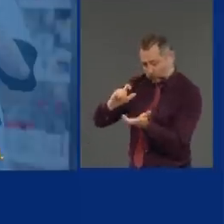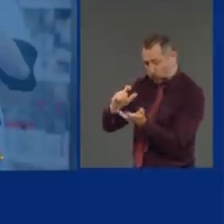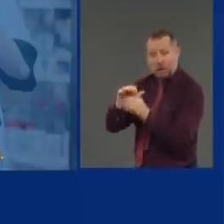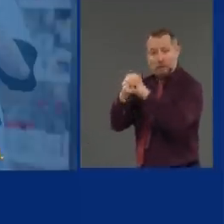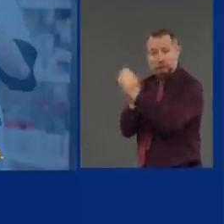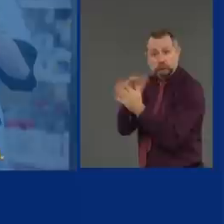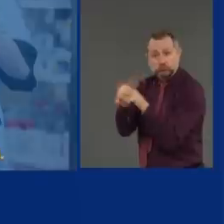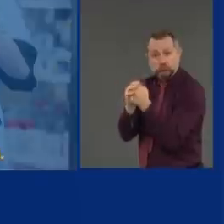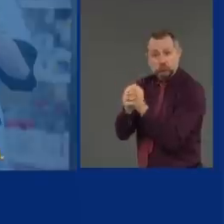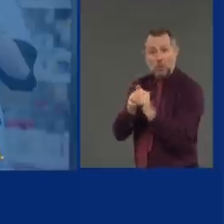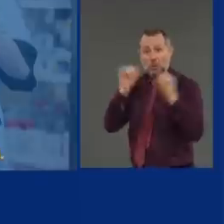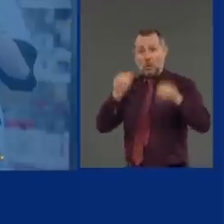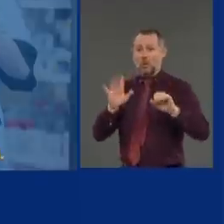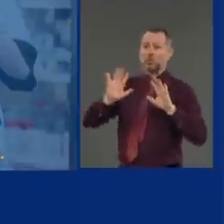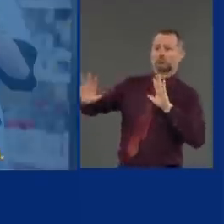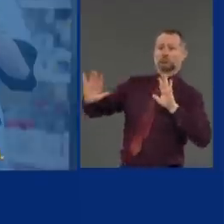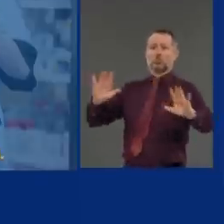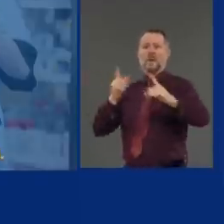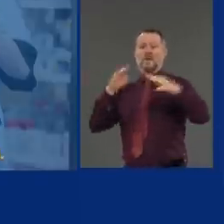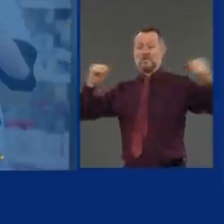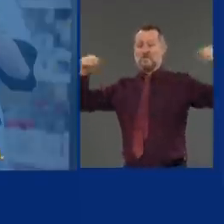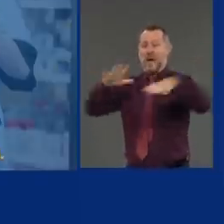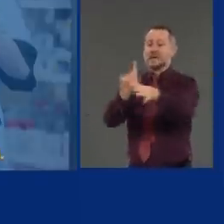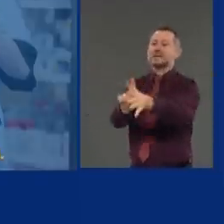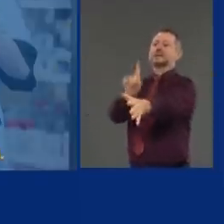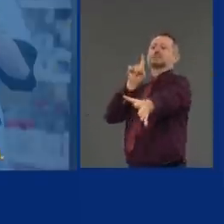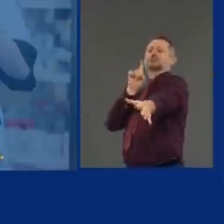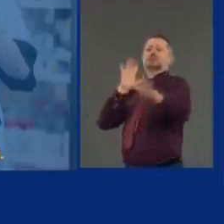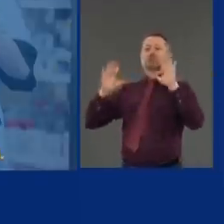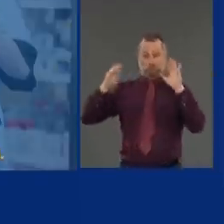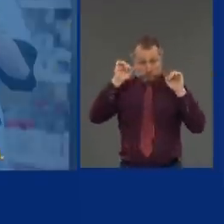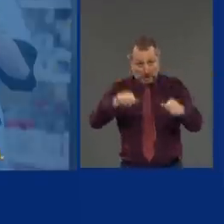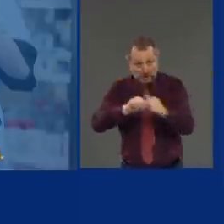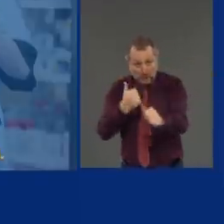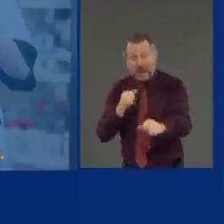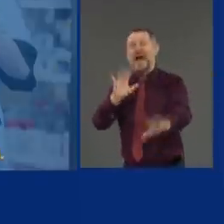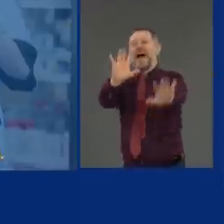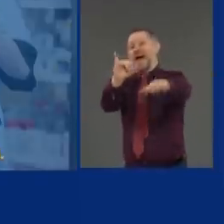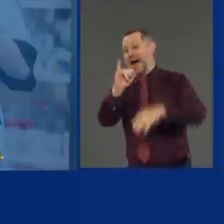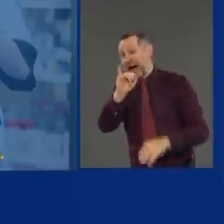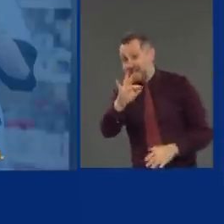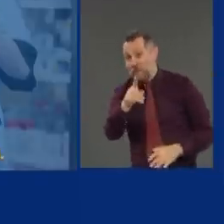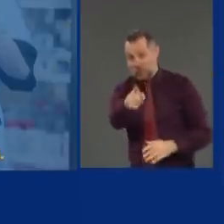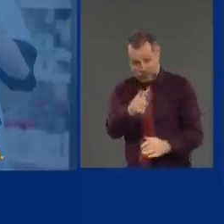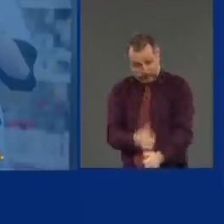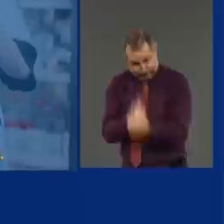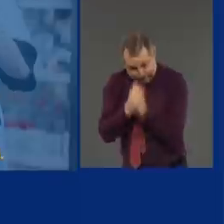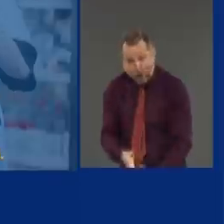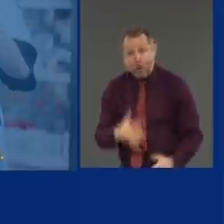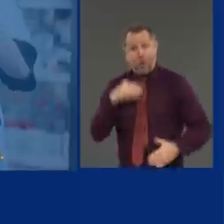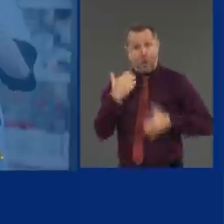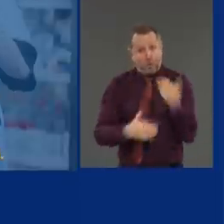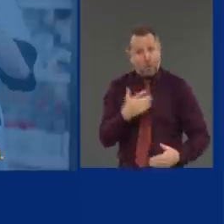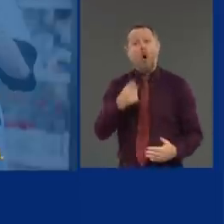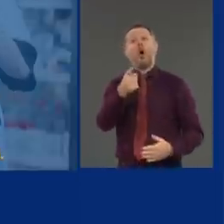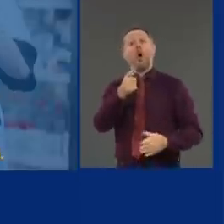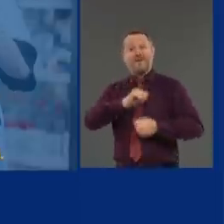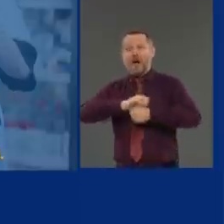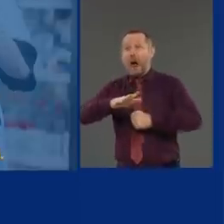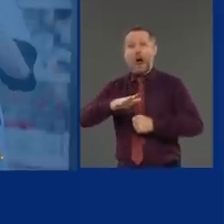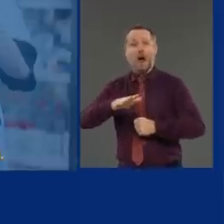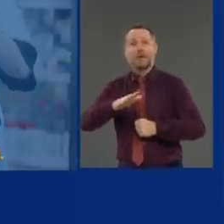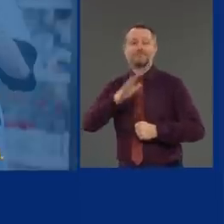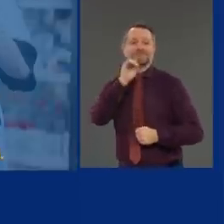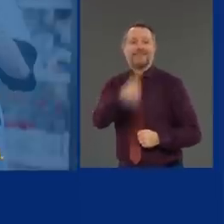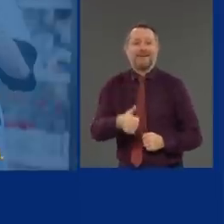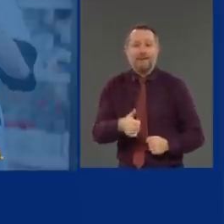gatherings? If they can, the virus spread will be contained. If they can't, you'll see an increase